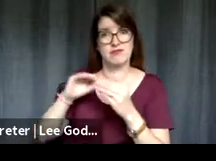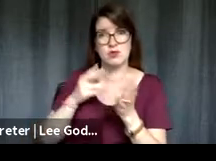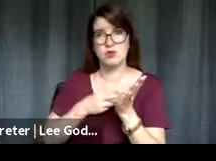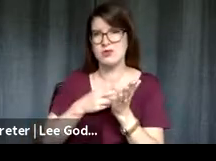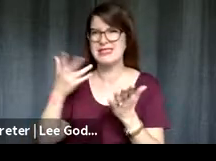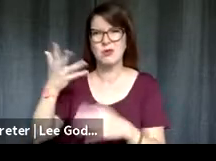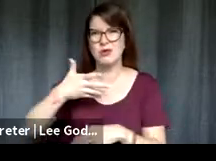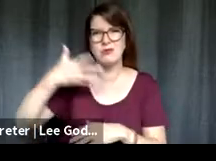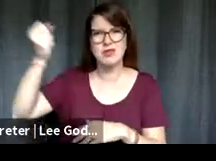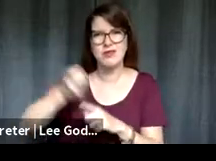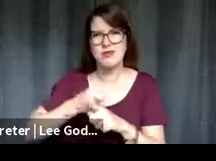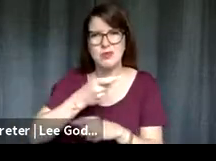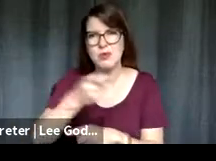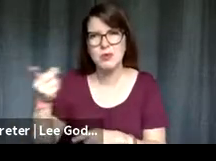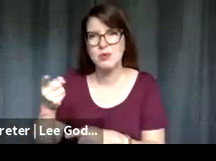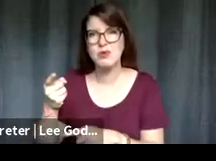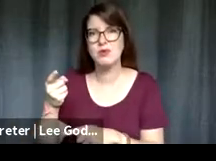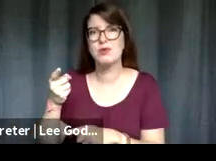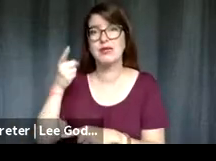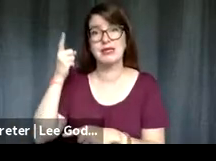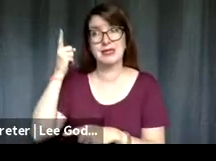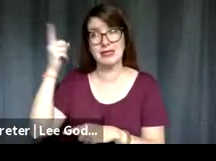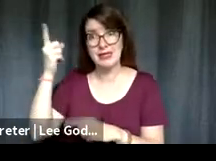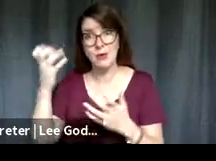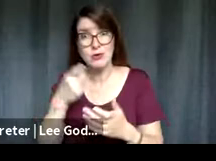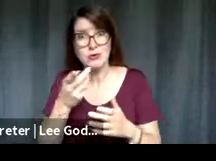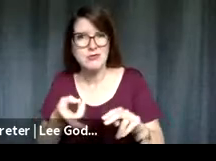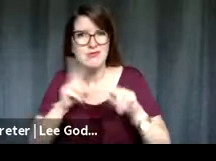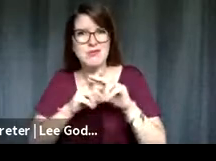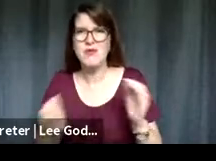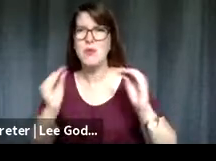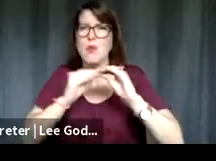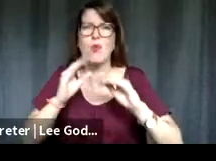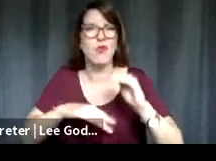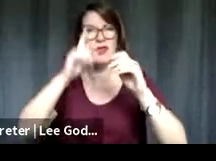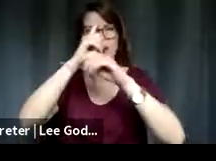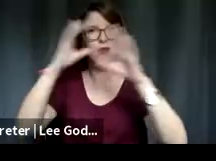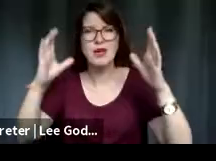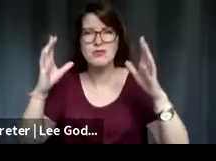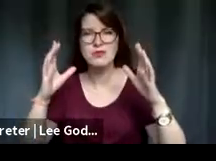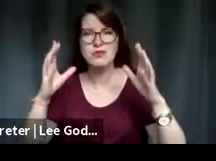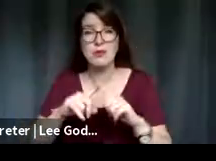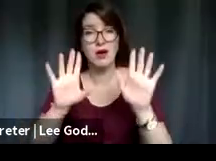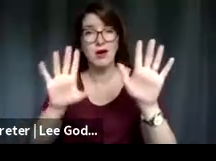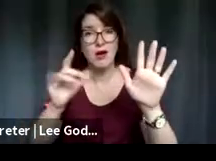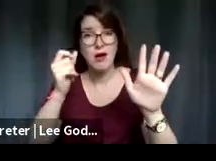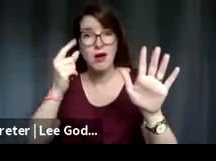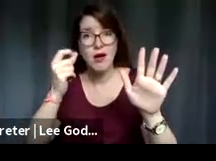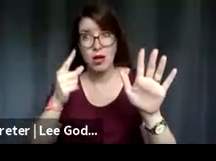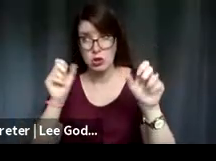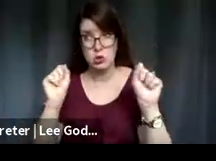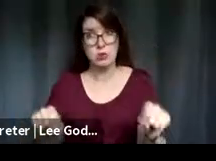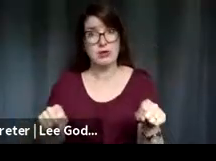from you. Actually, God wants you to help, wants you to gain more than you've ever imagined. But here's the thing. You